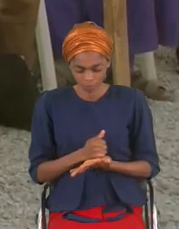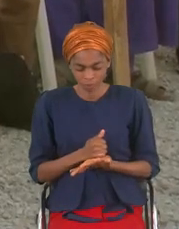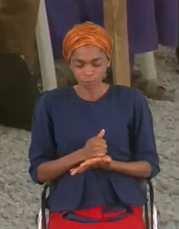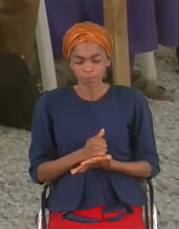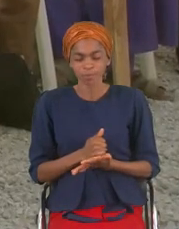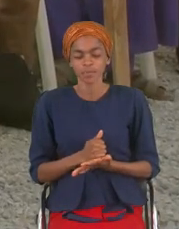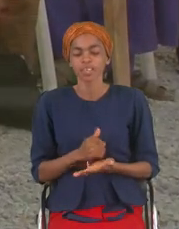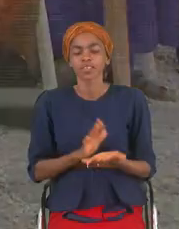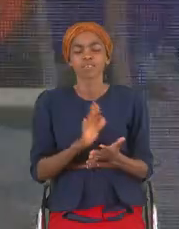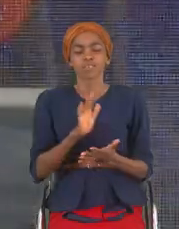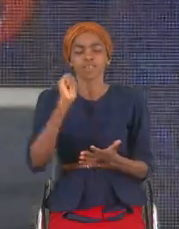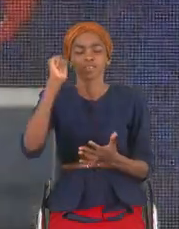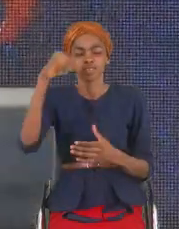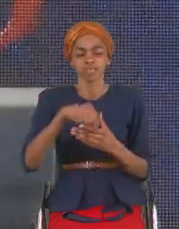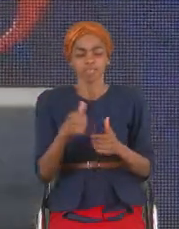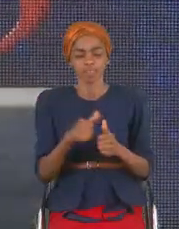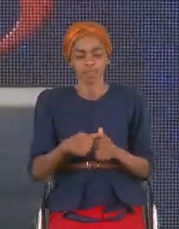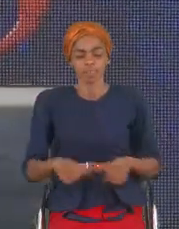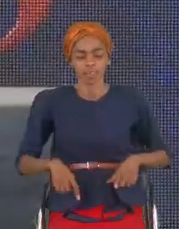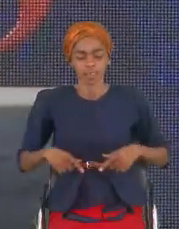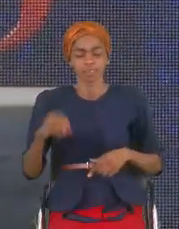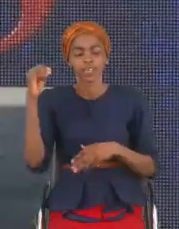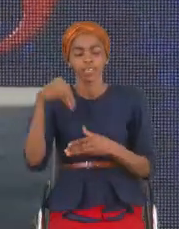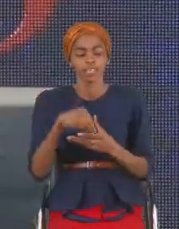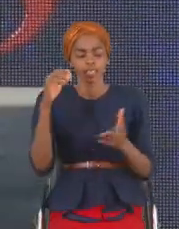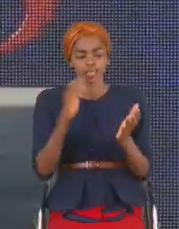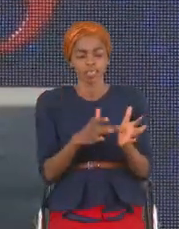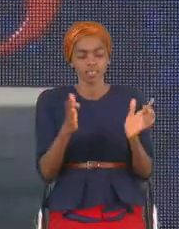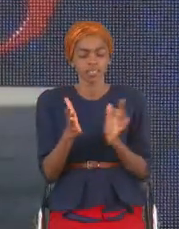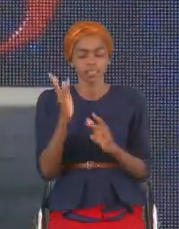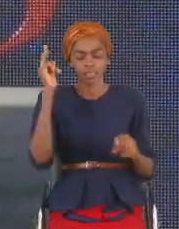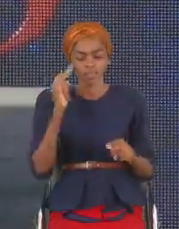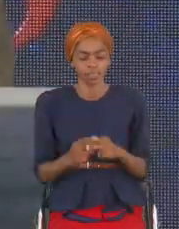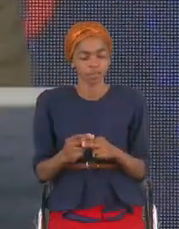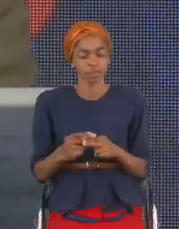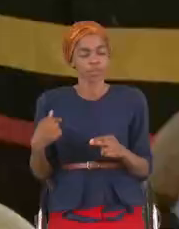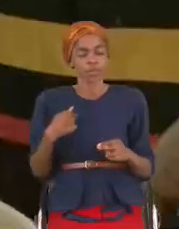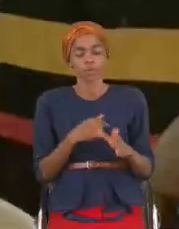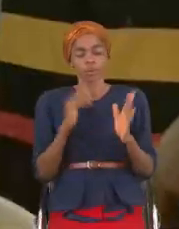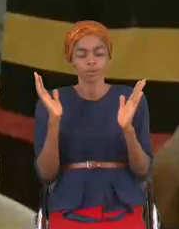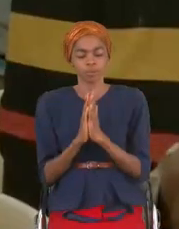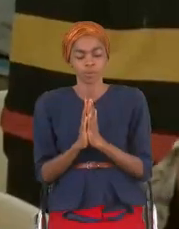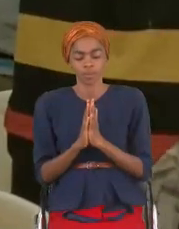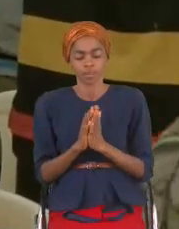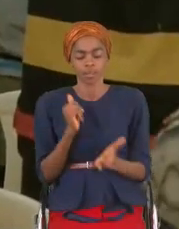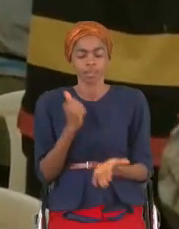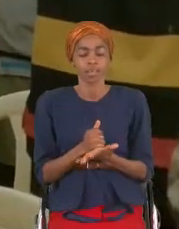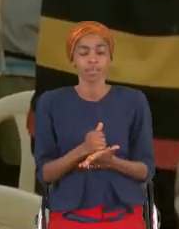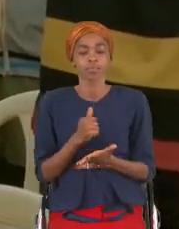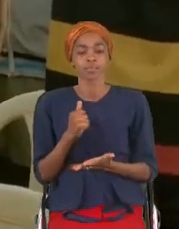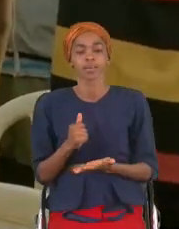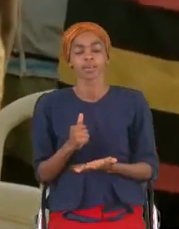Glorify yourself in every life. In Jesus' name, we pray.